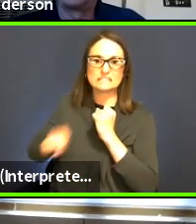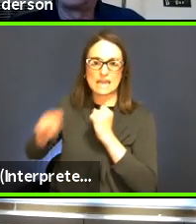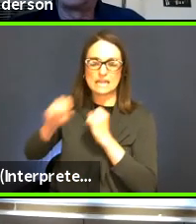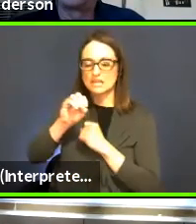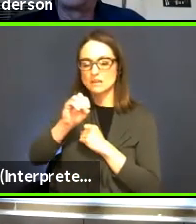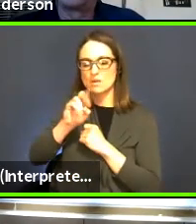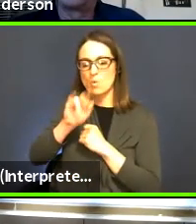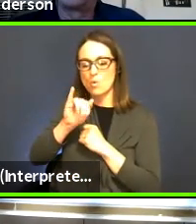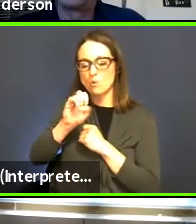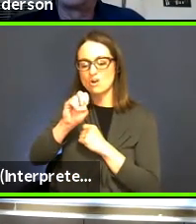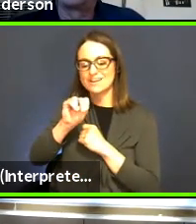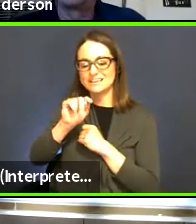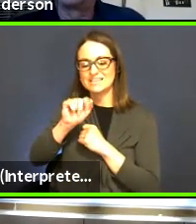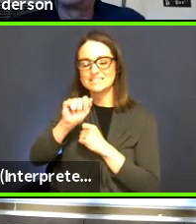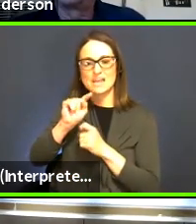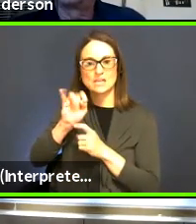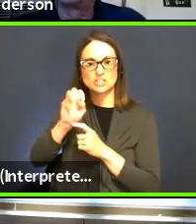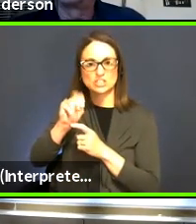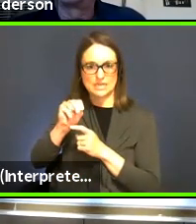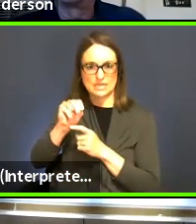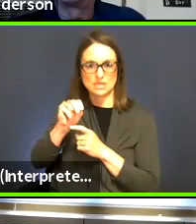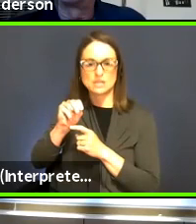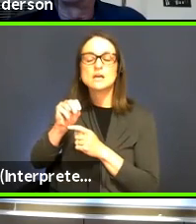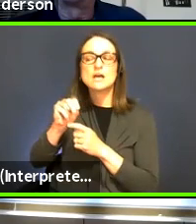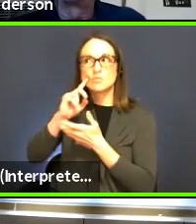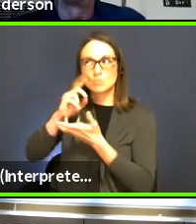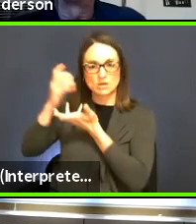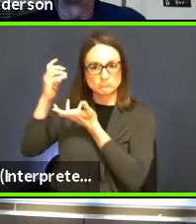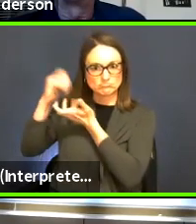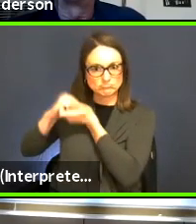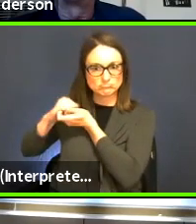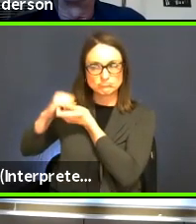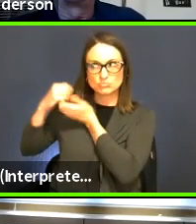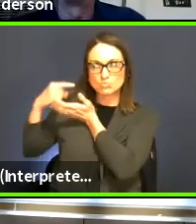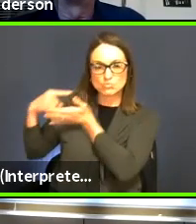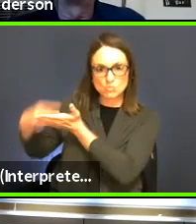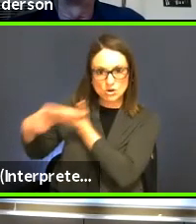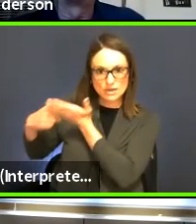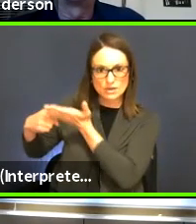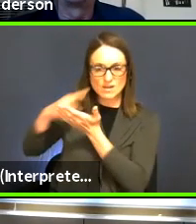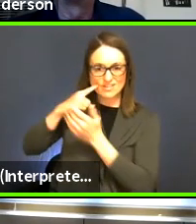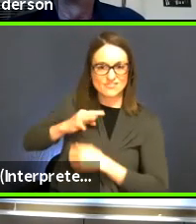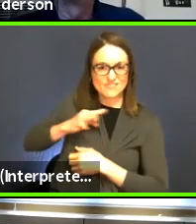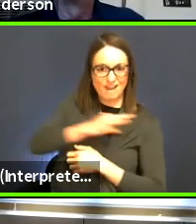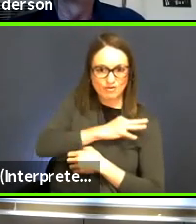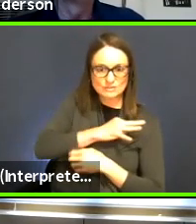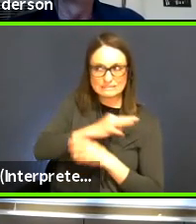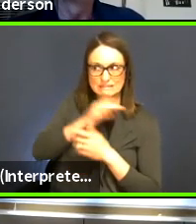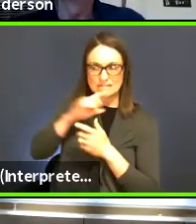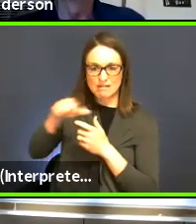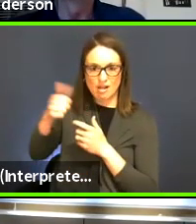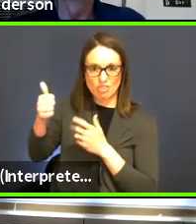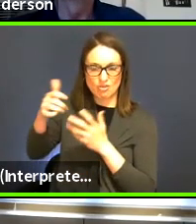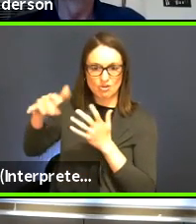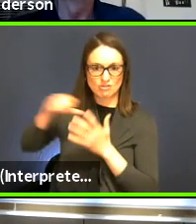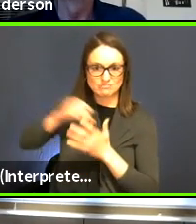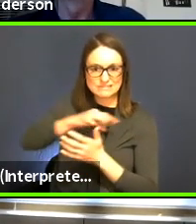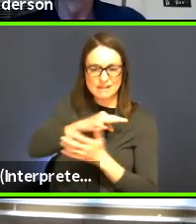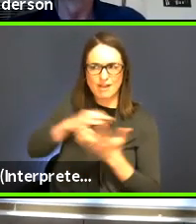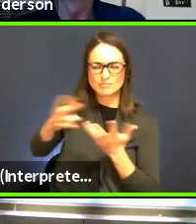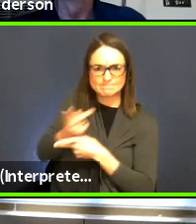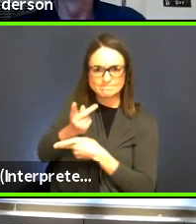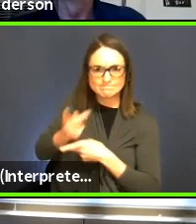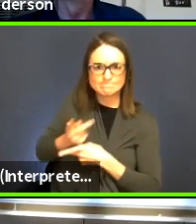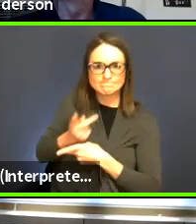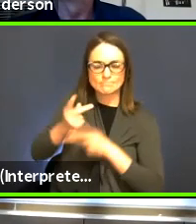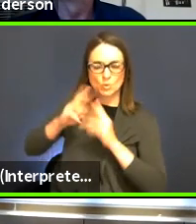with our faculty counterparts in the colleges to have activities, workshops on